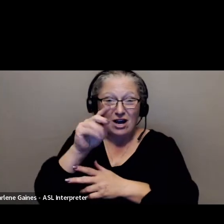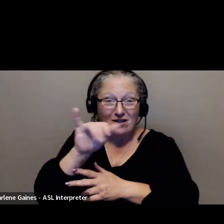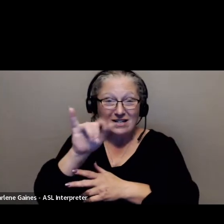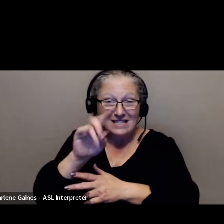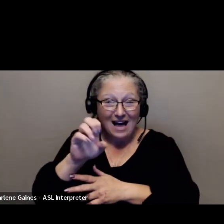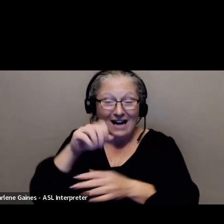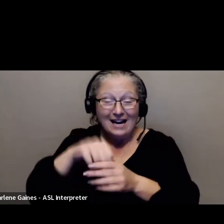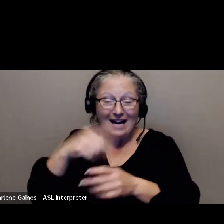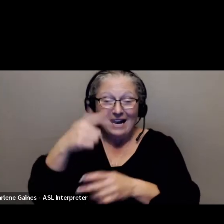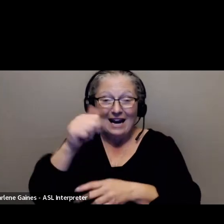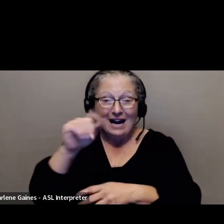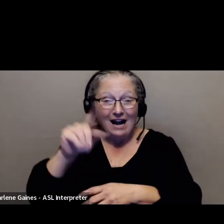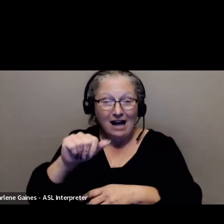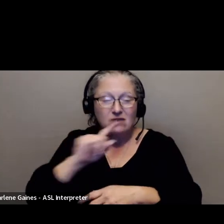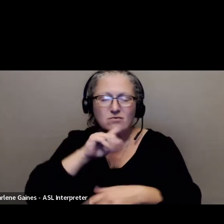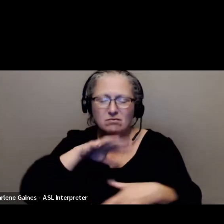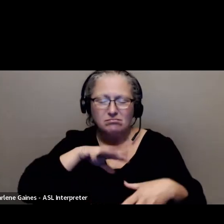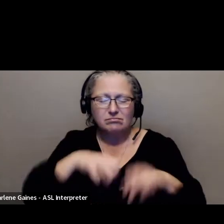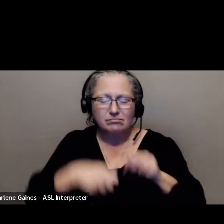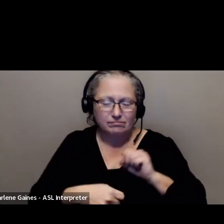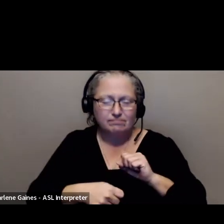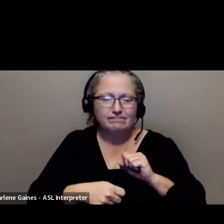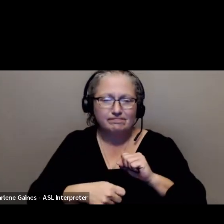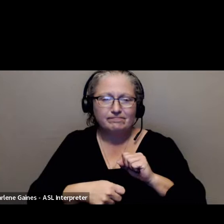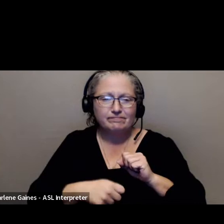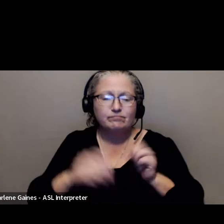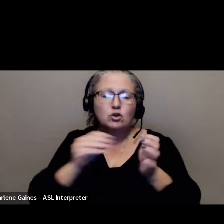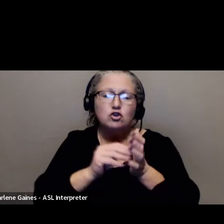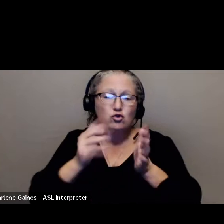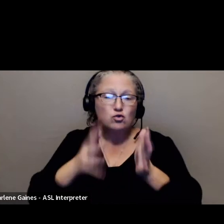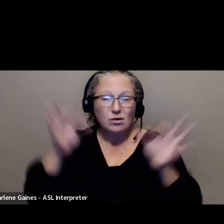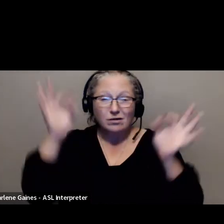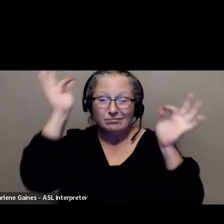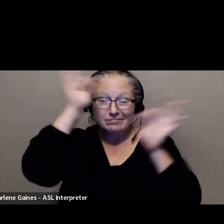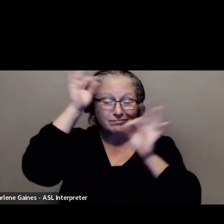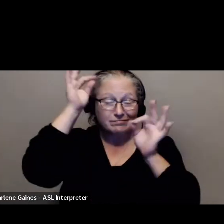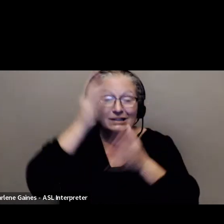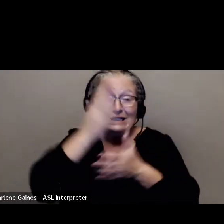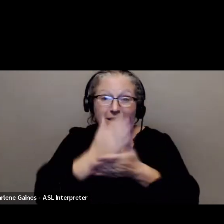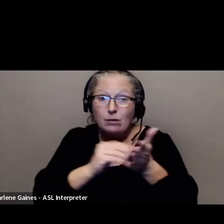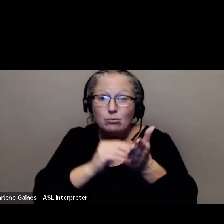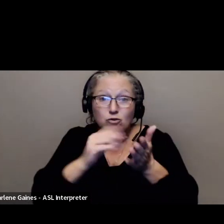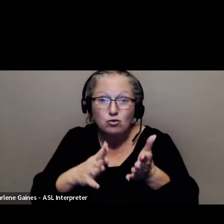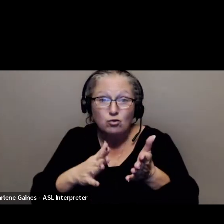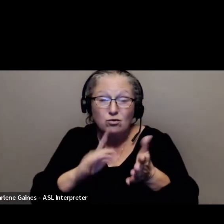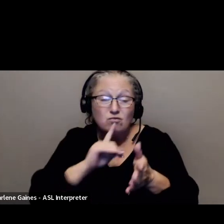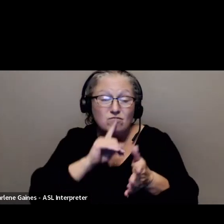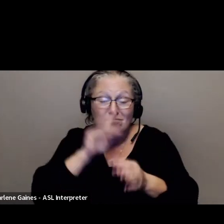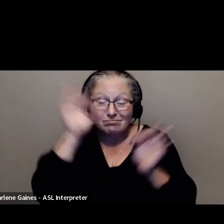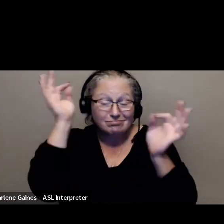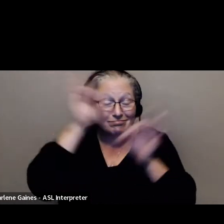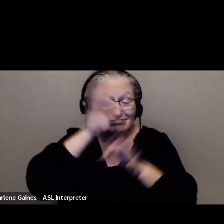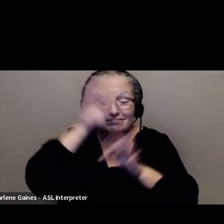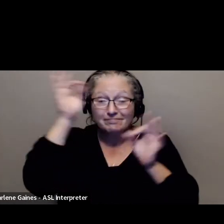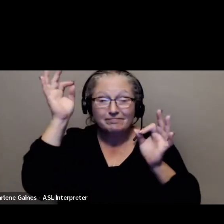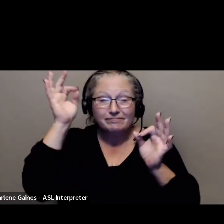is heartbreaking, and students have no idea. Some students might have absolutely no